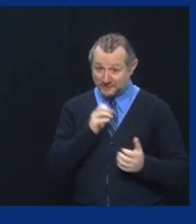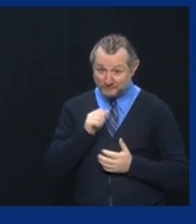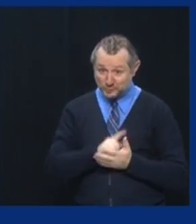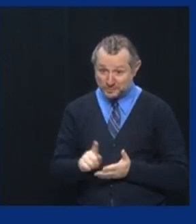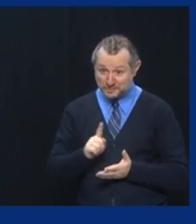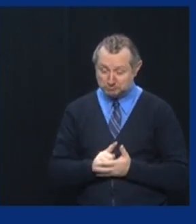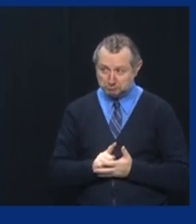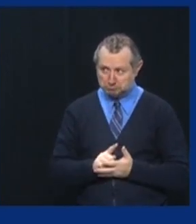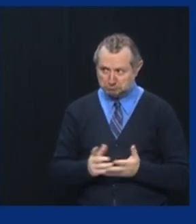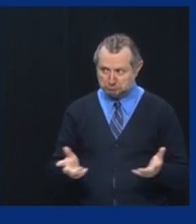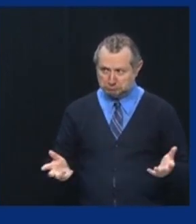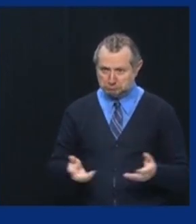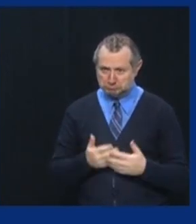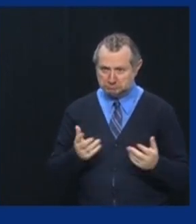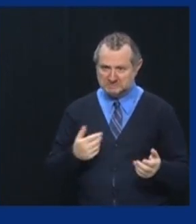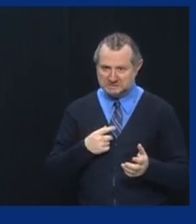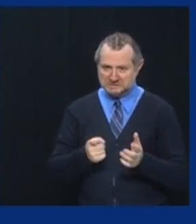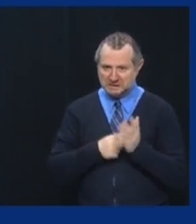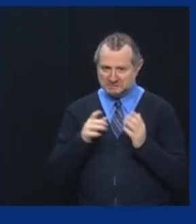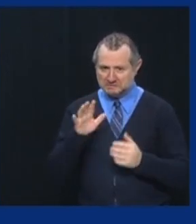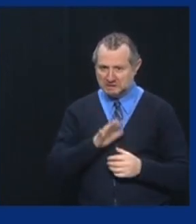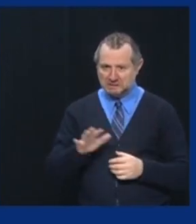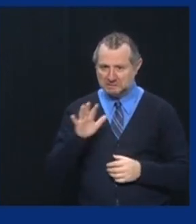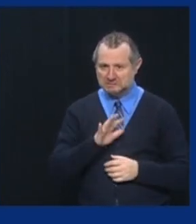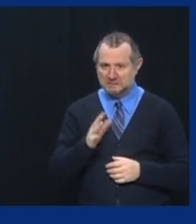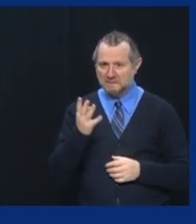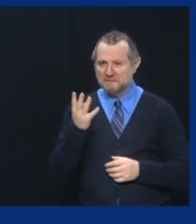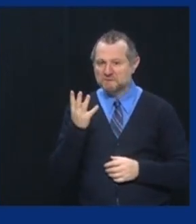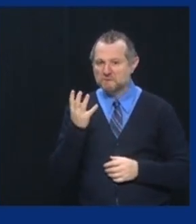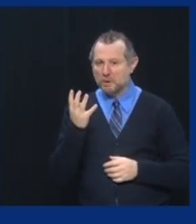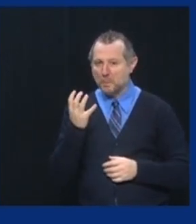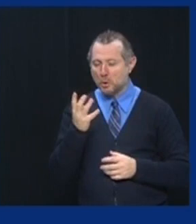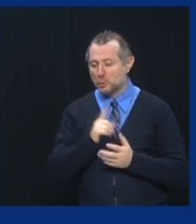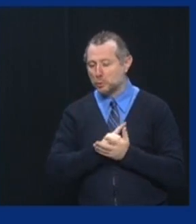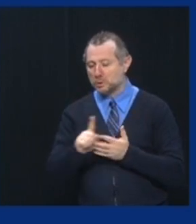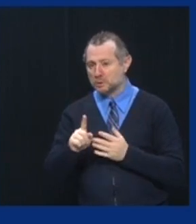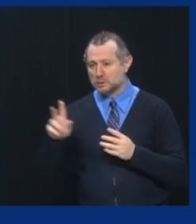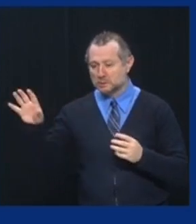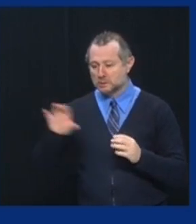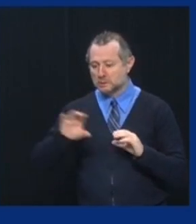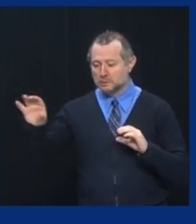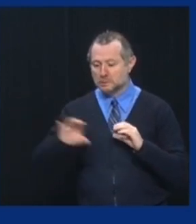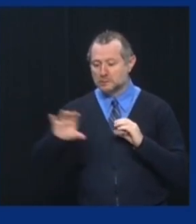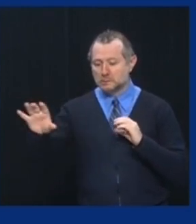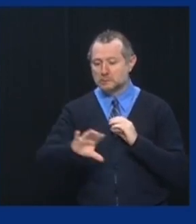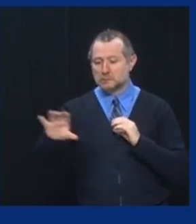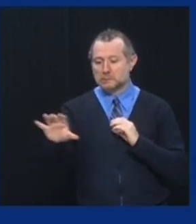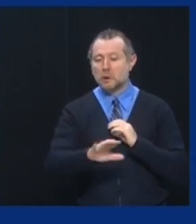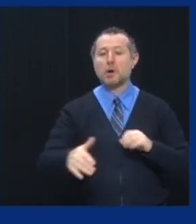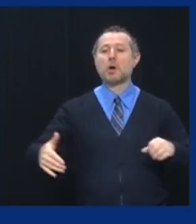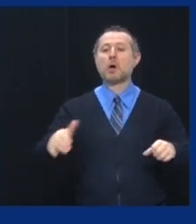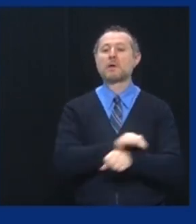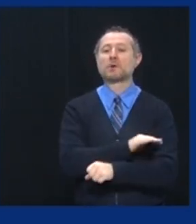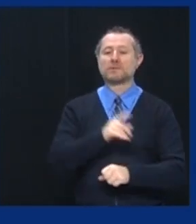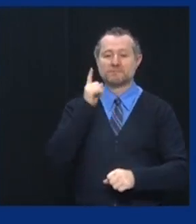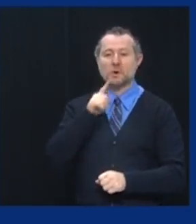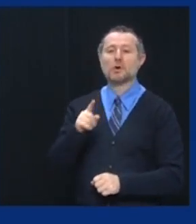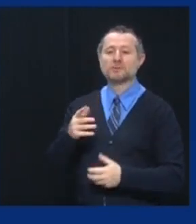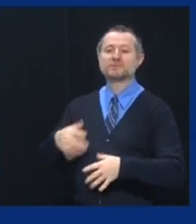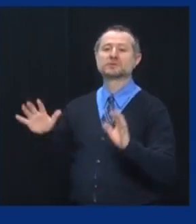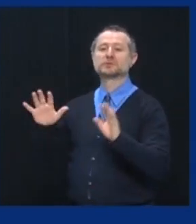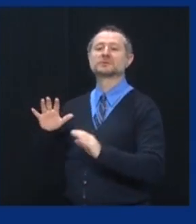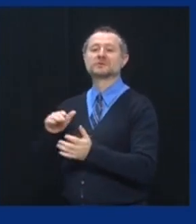another 4 weeks of allocation before you can get out of healthcare workers, roughly,